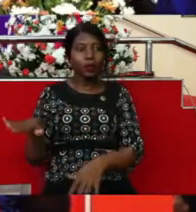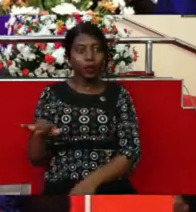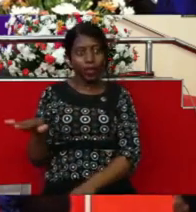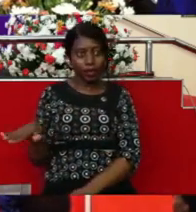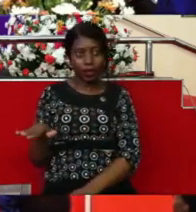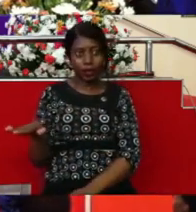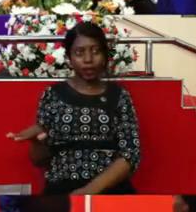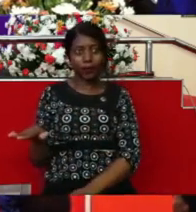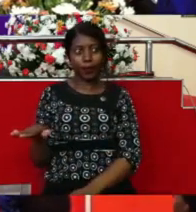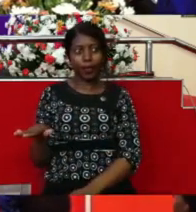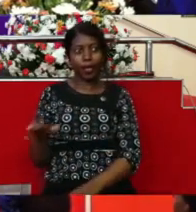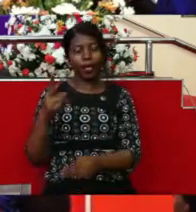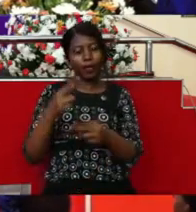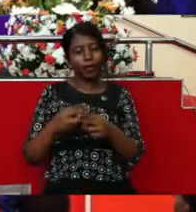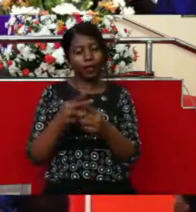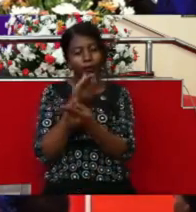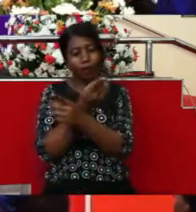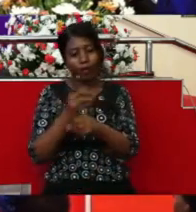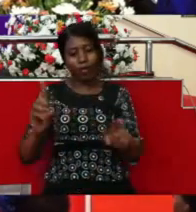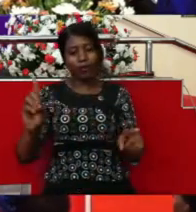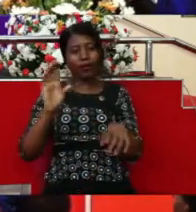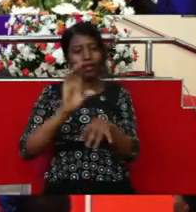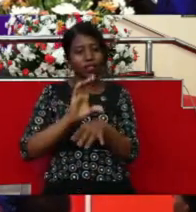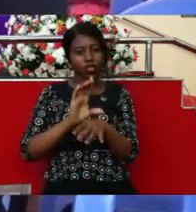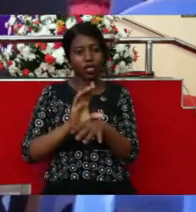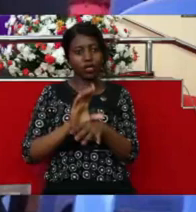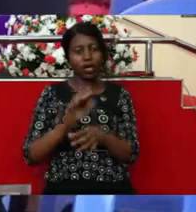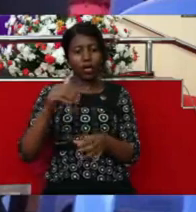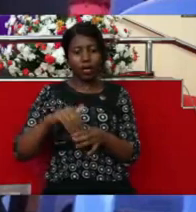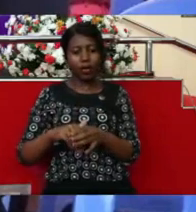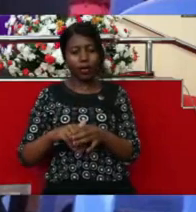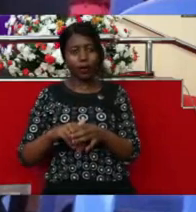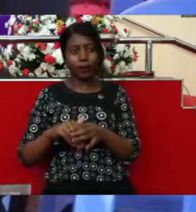The name of Deliverance Church and the mission of Deliverance Church